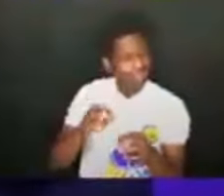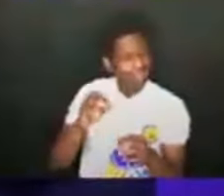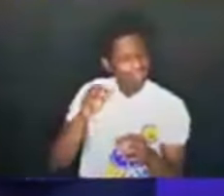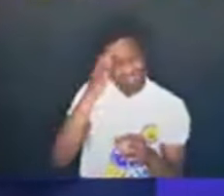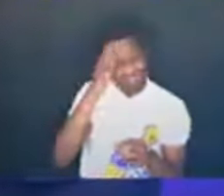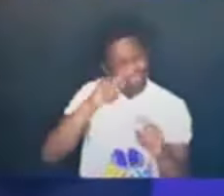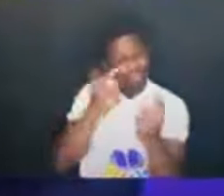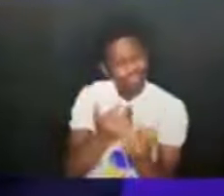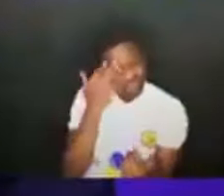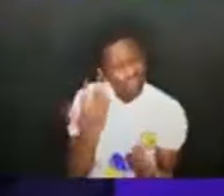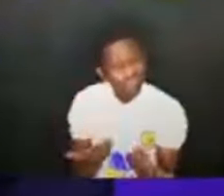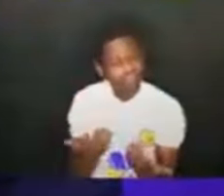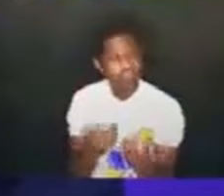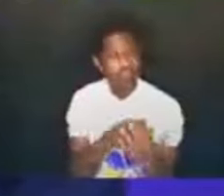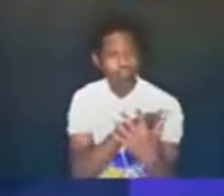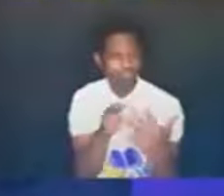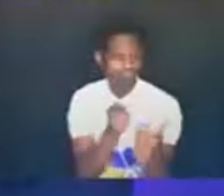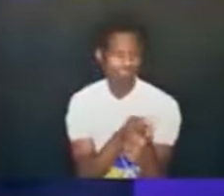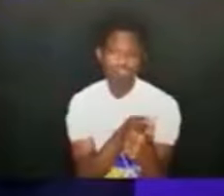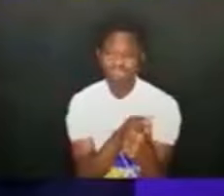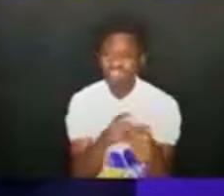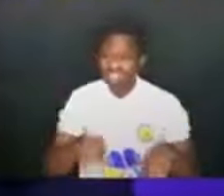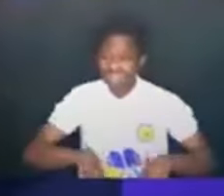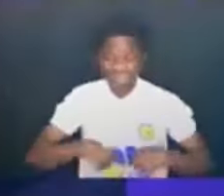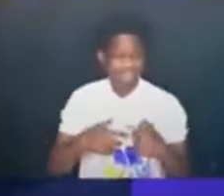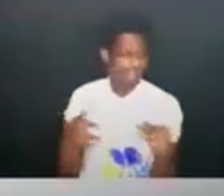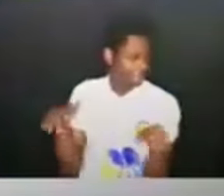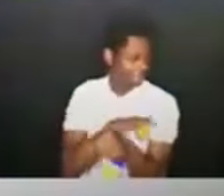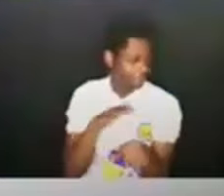fathers? Life is full of challenges.